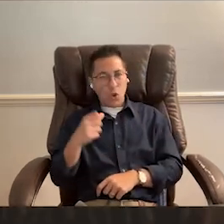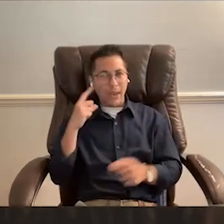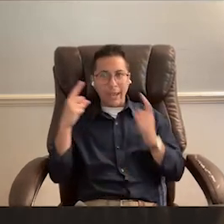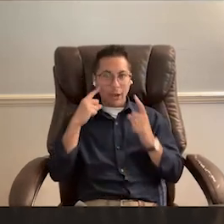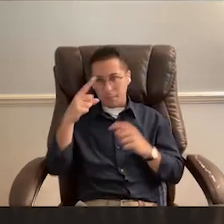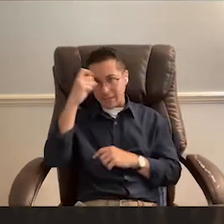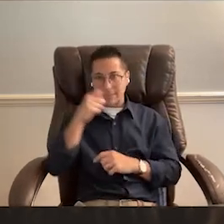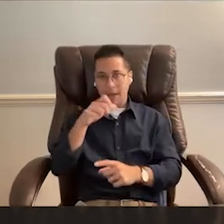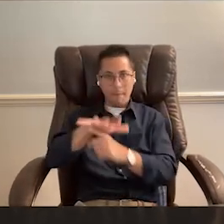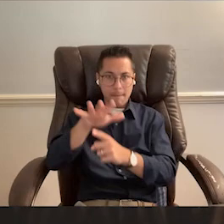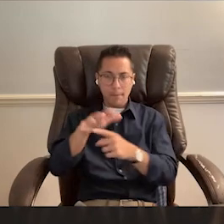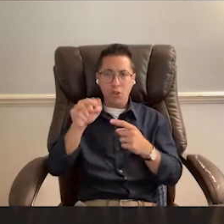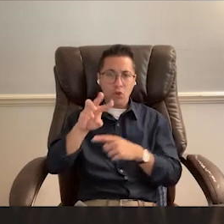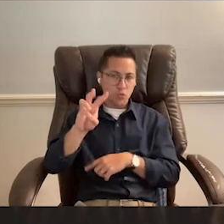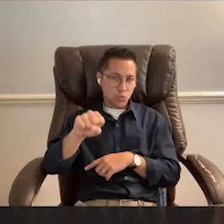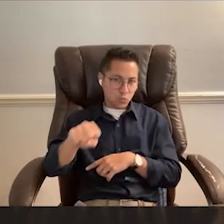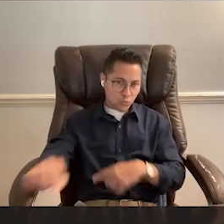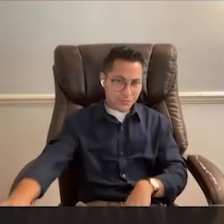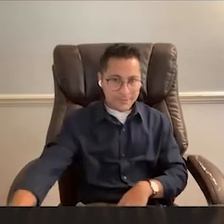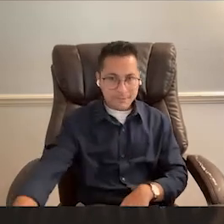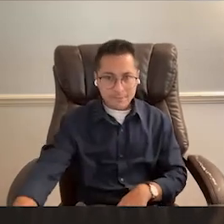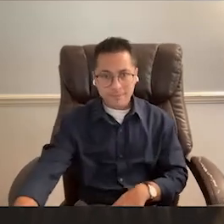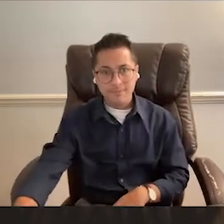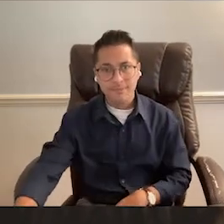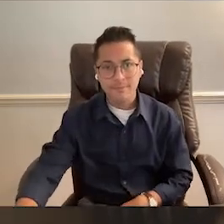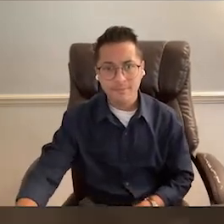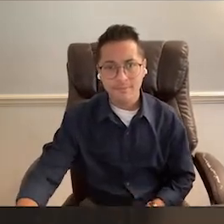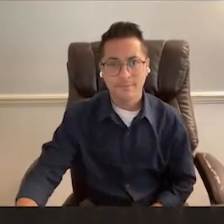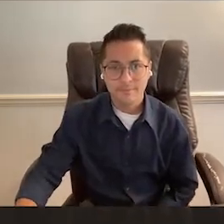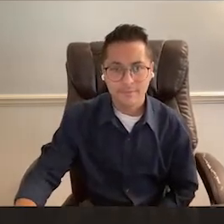do suicide. It's just you don't hear about it because it's not newsworthy.